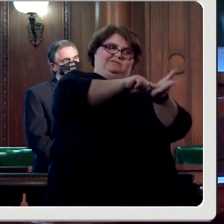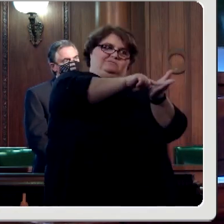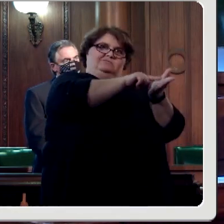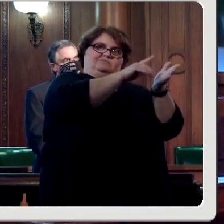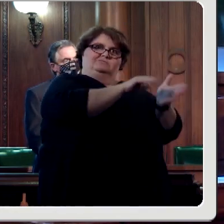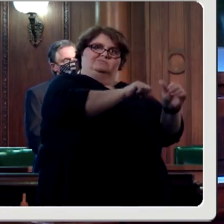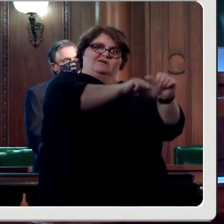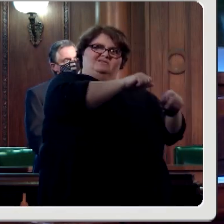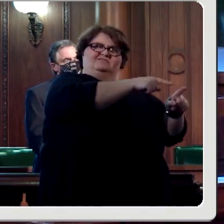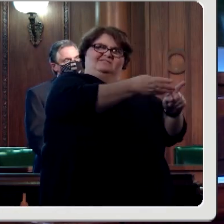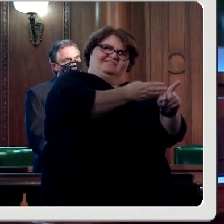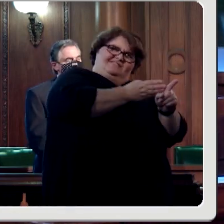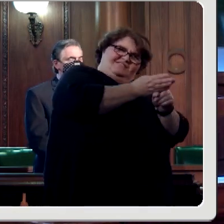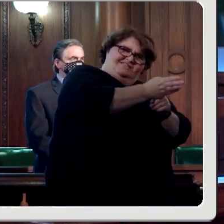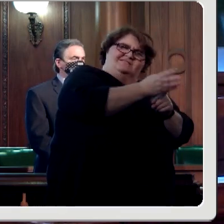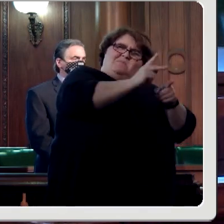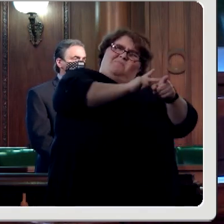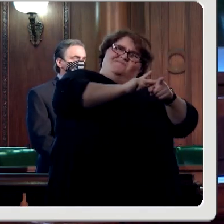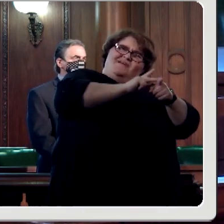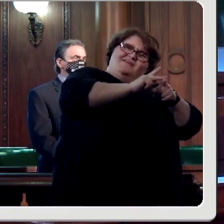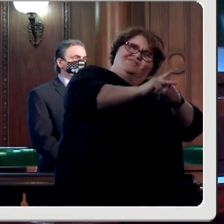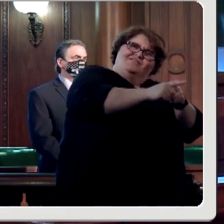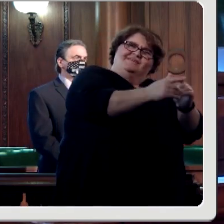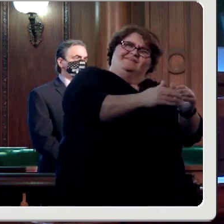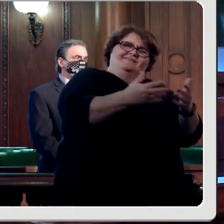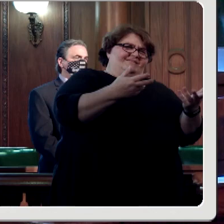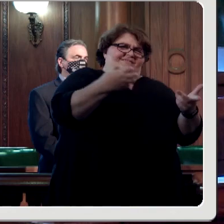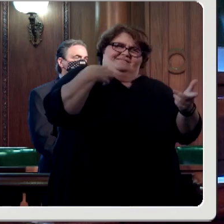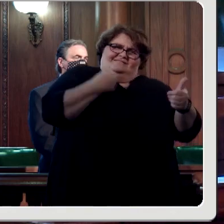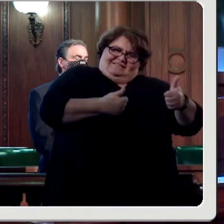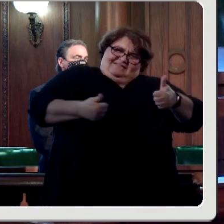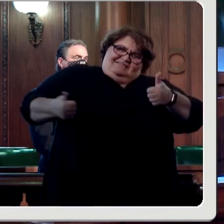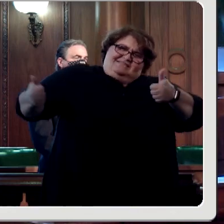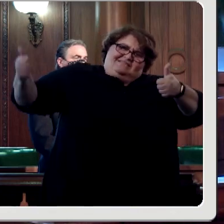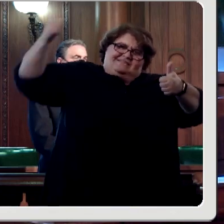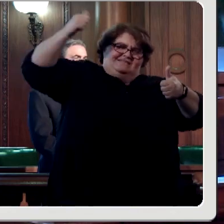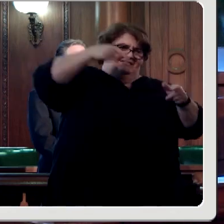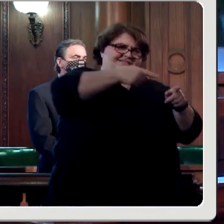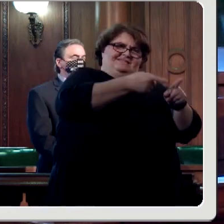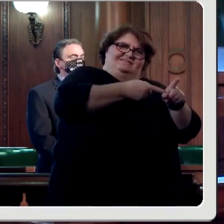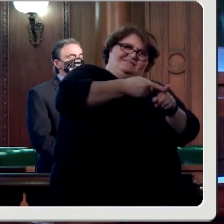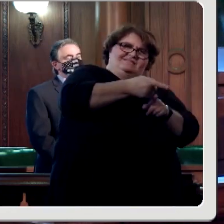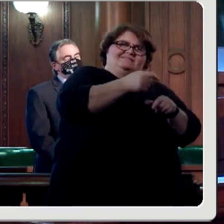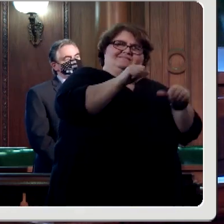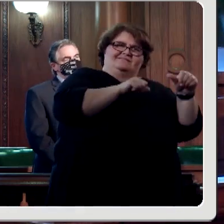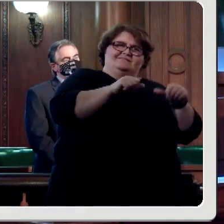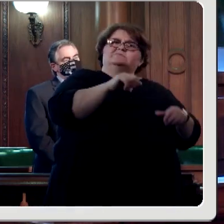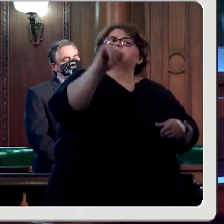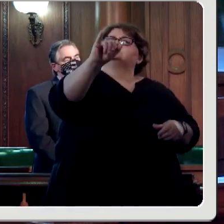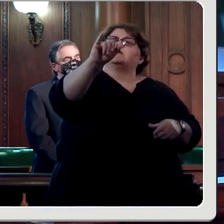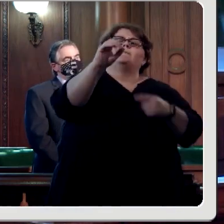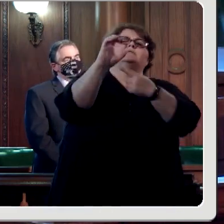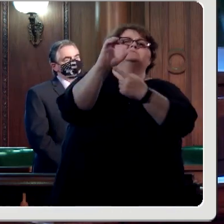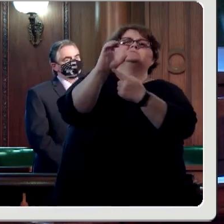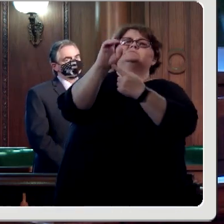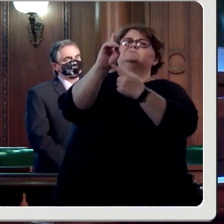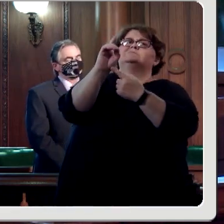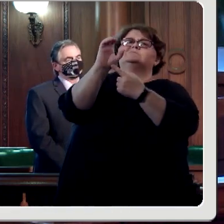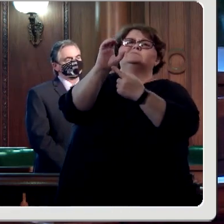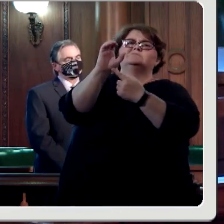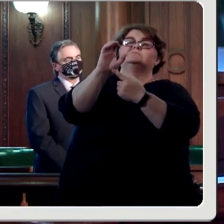Those public health officials are represented at the Centers for Disease Control and Prevention, the World